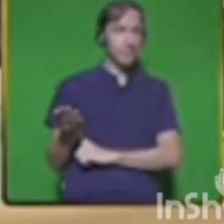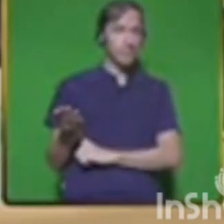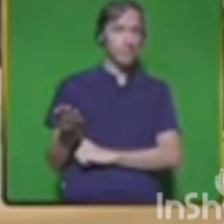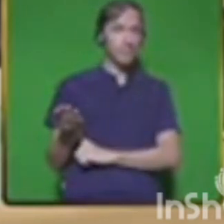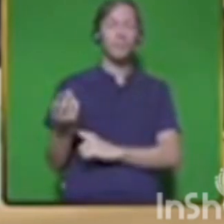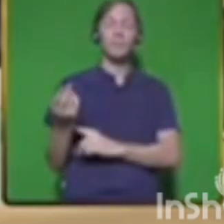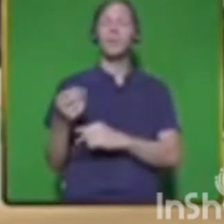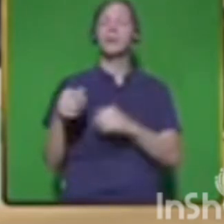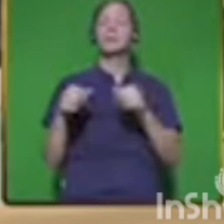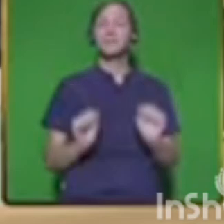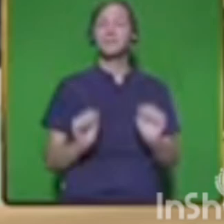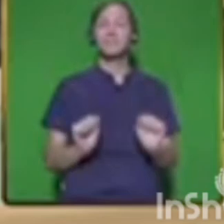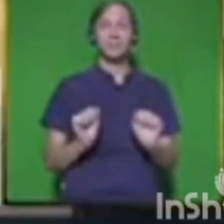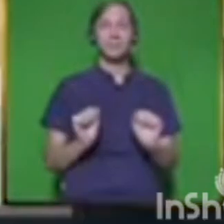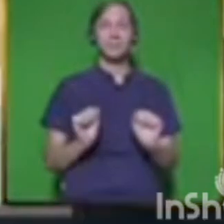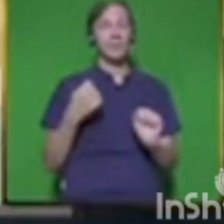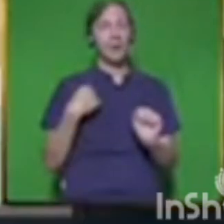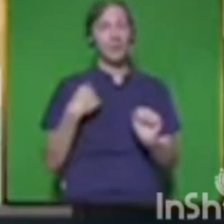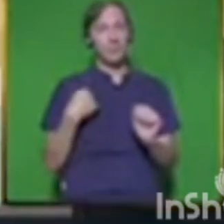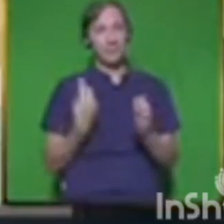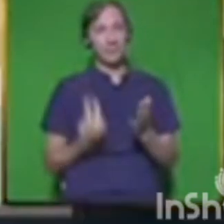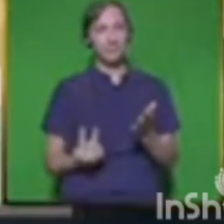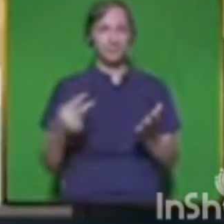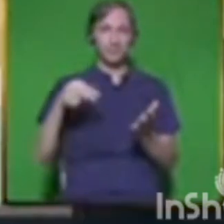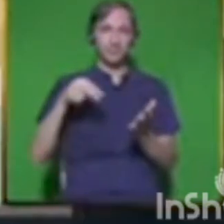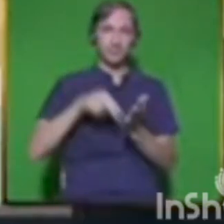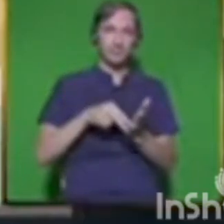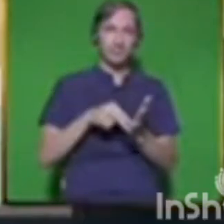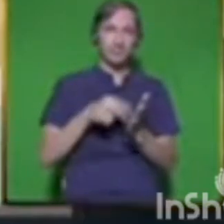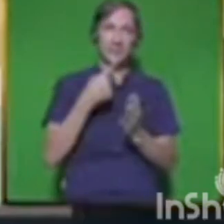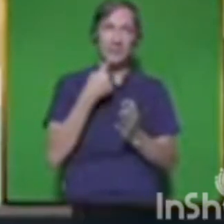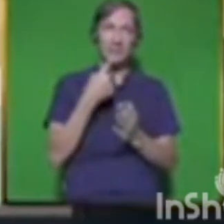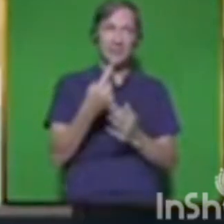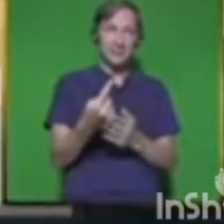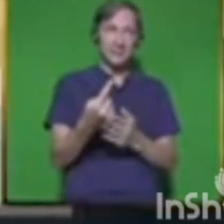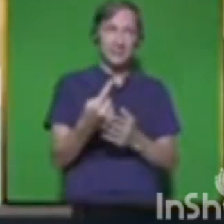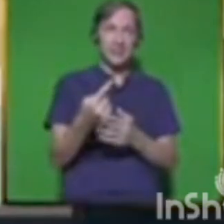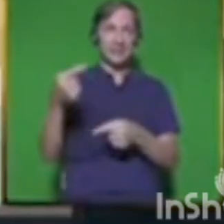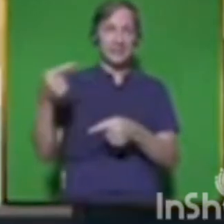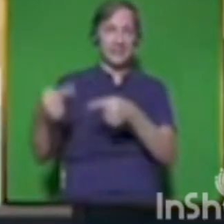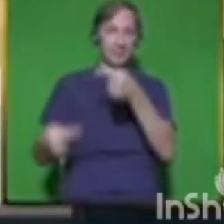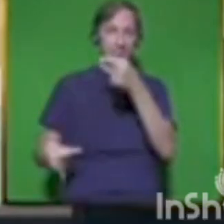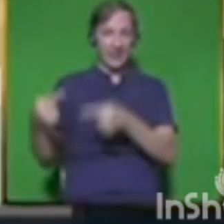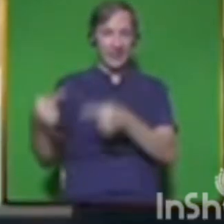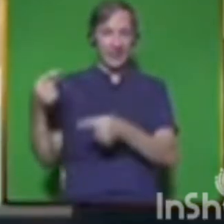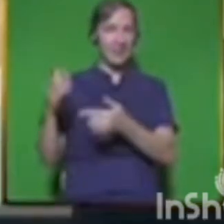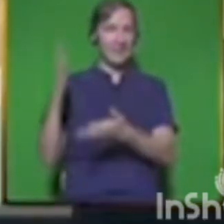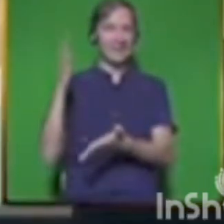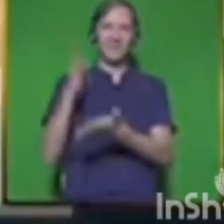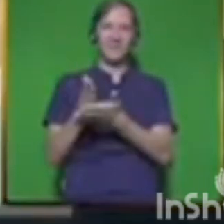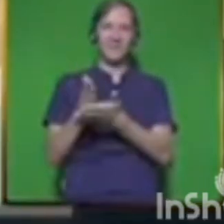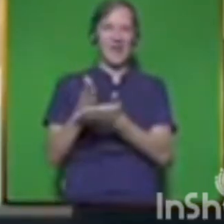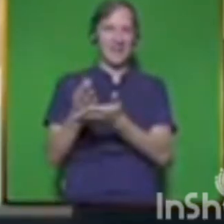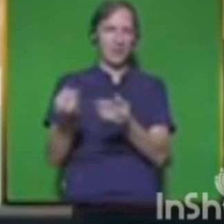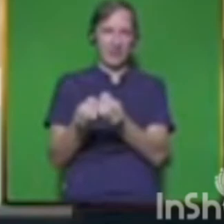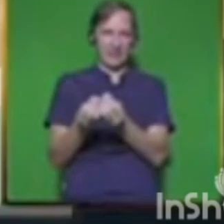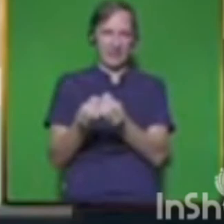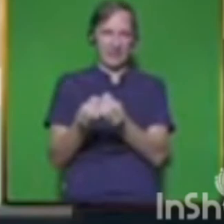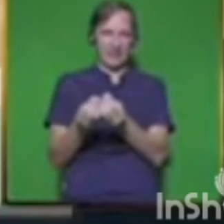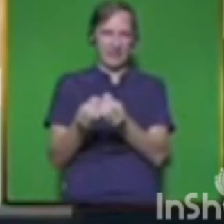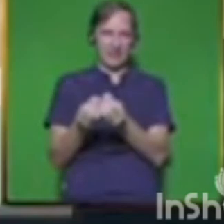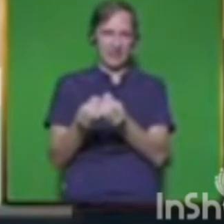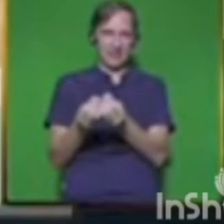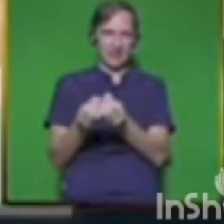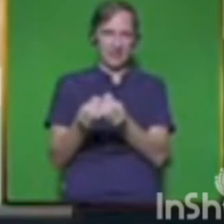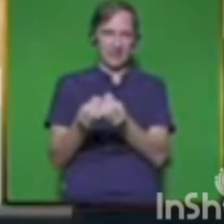Chair, I'm raising on the point of saying a matter is a debate when it's a factual issue. If you were to look into but